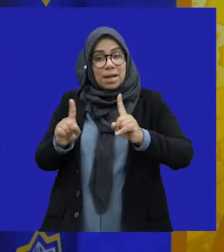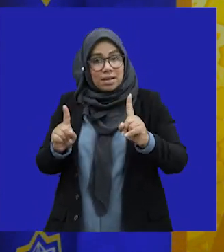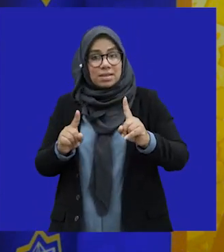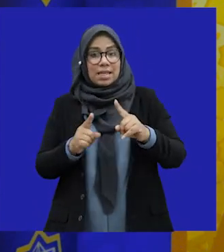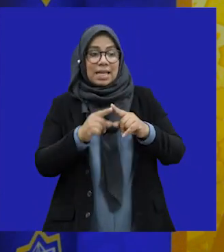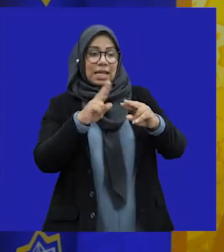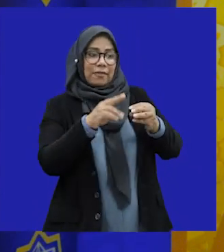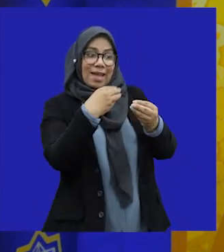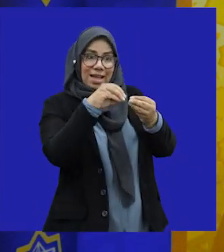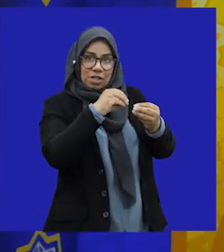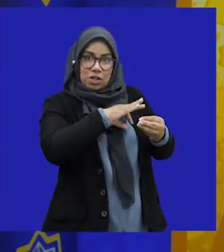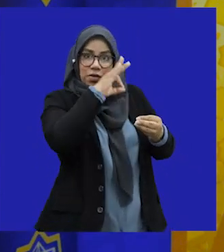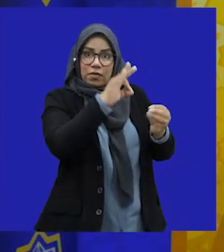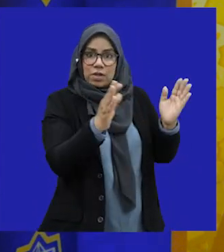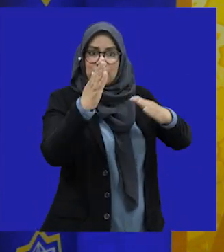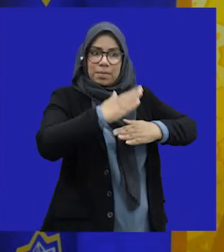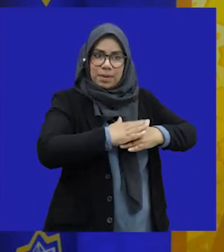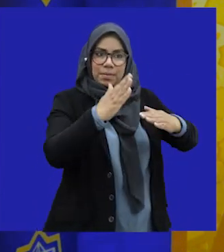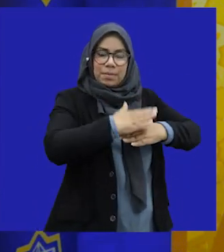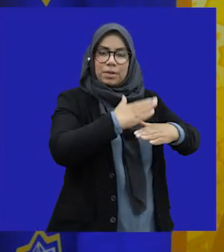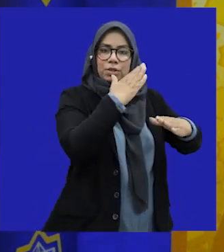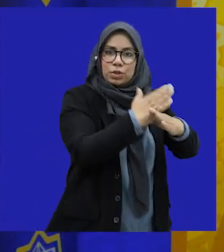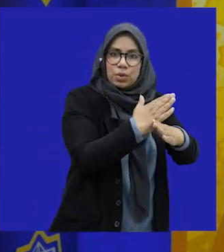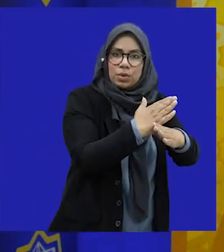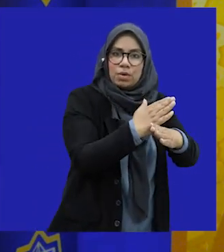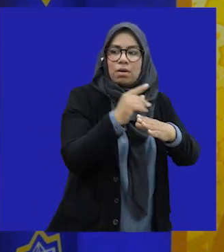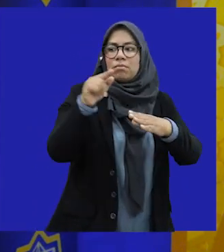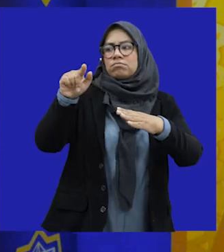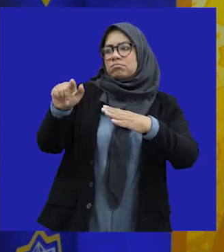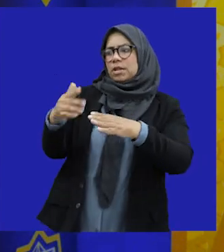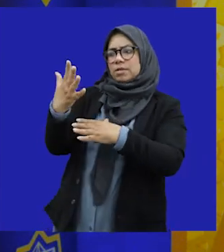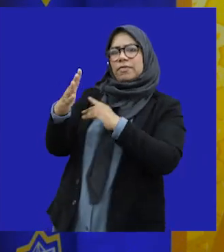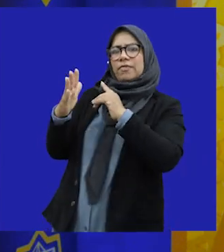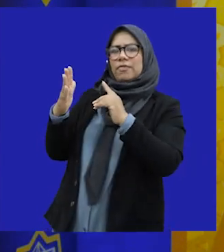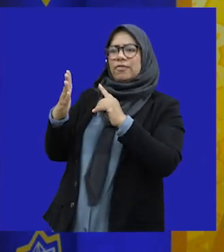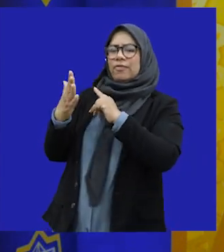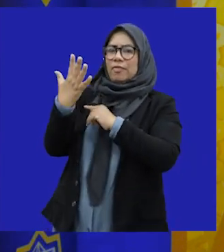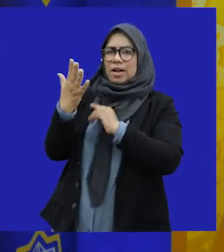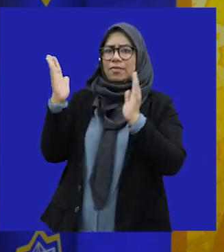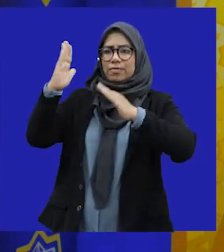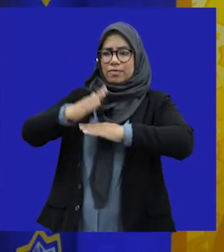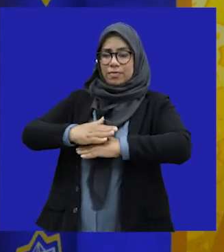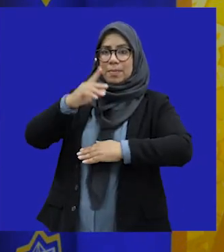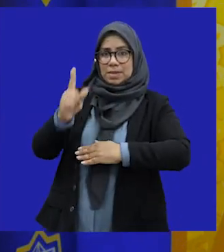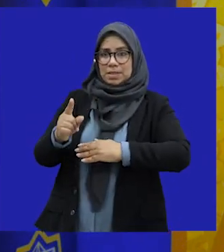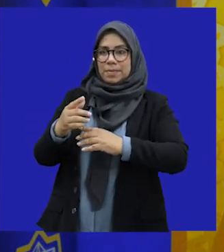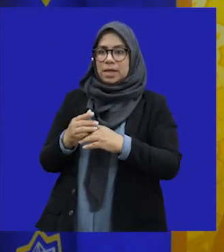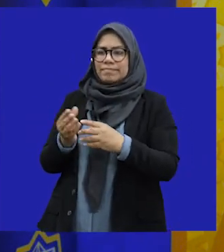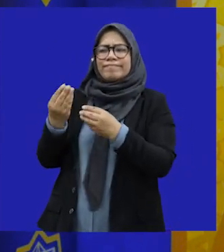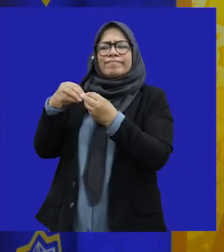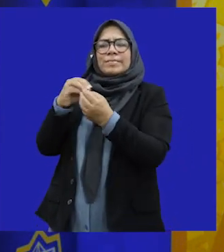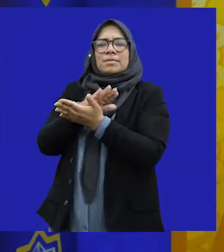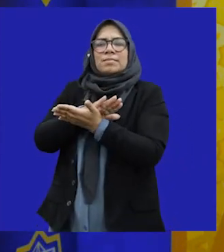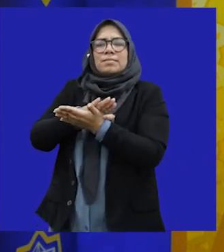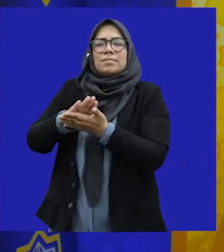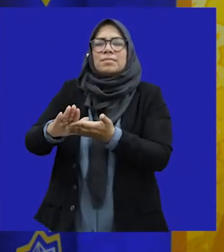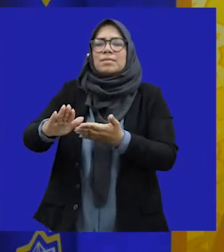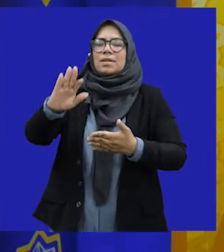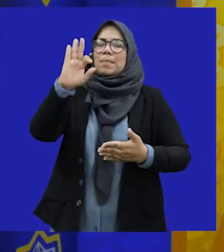observe shortcomings in these prayers. And in order to fulfill these shortcomings and